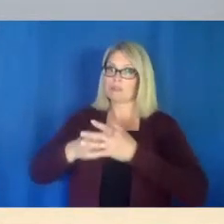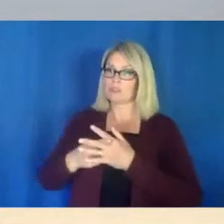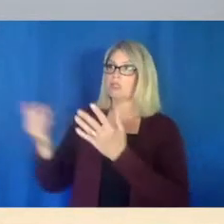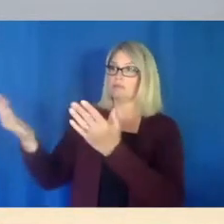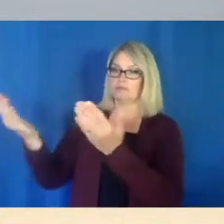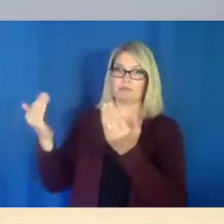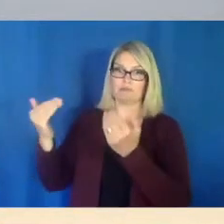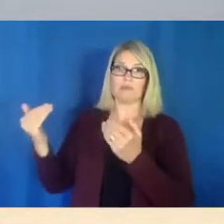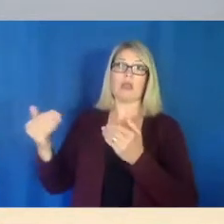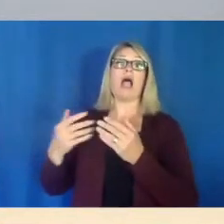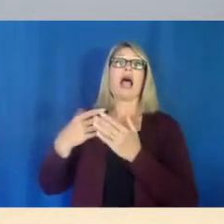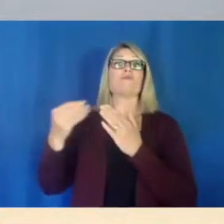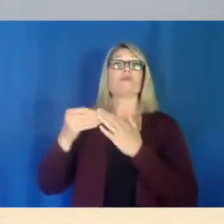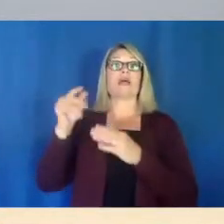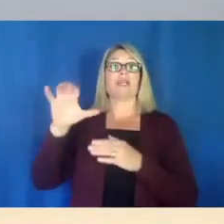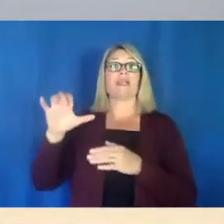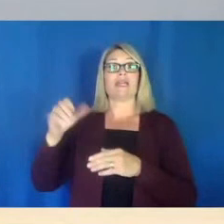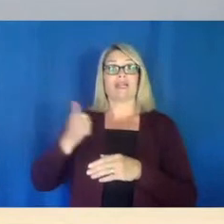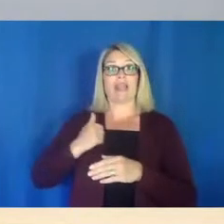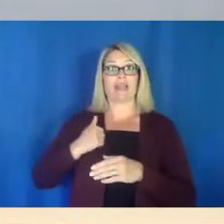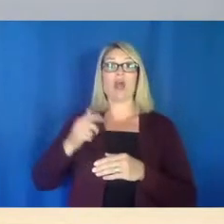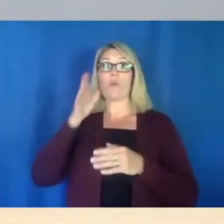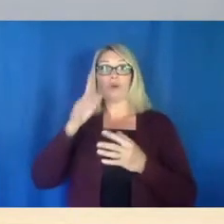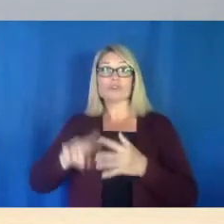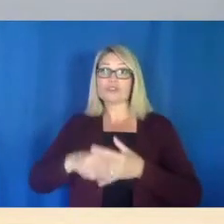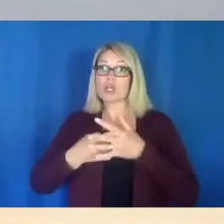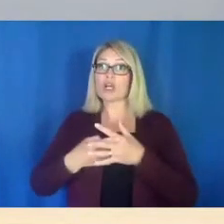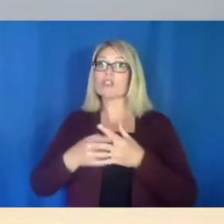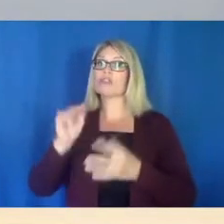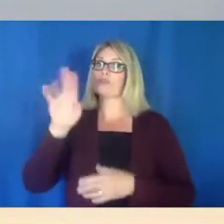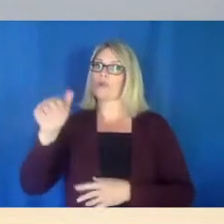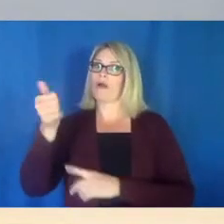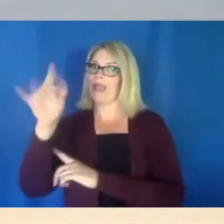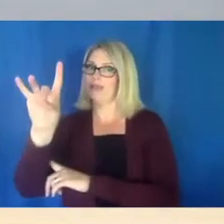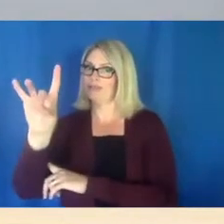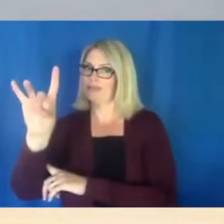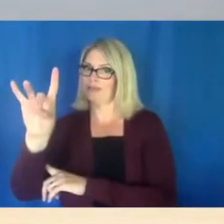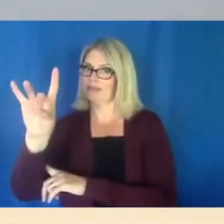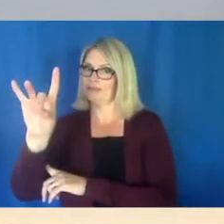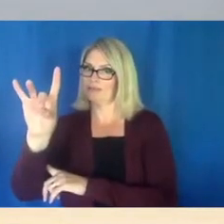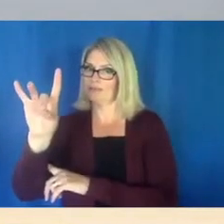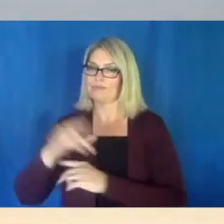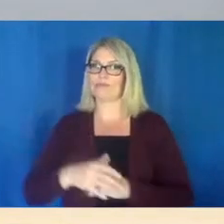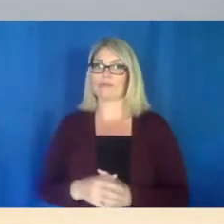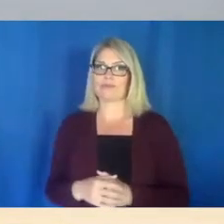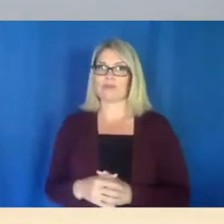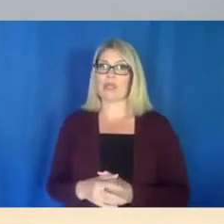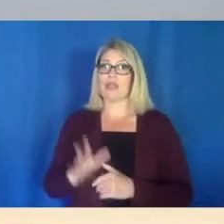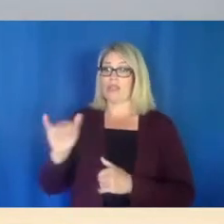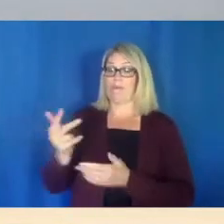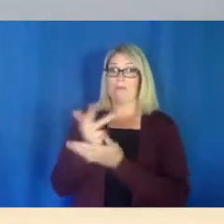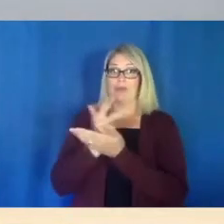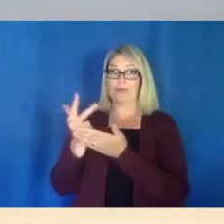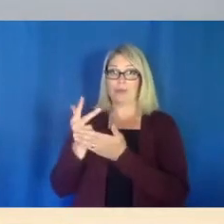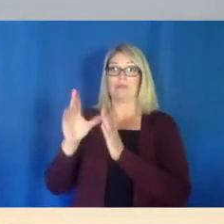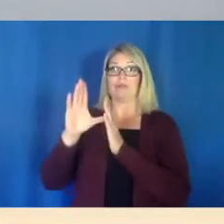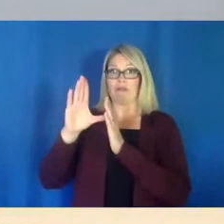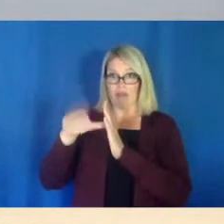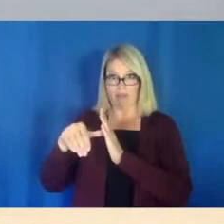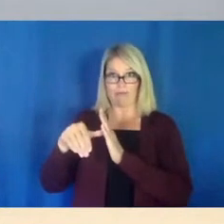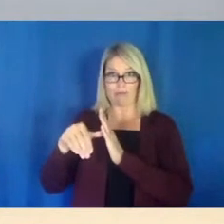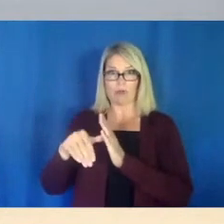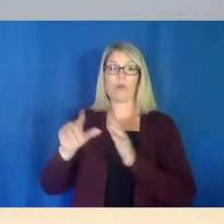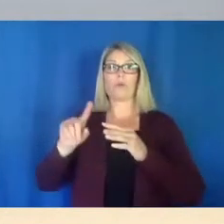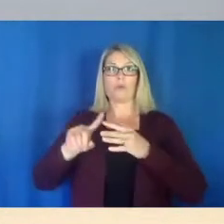outside Atlantic Canada effective July 18th. This will be exactly 3 weeks after we reopen to